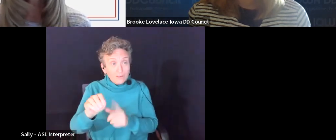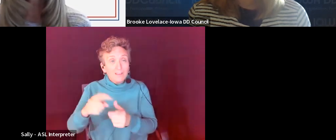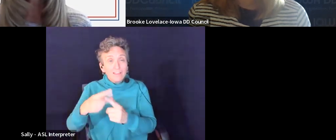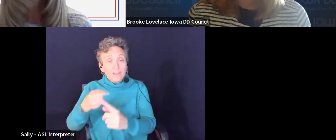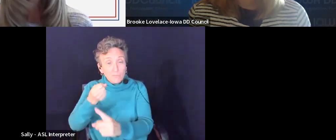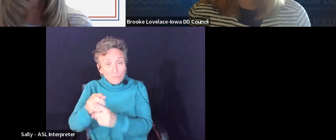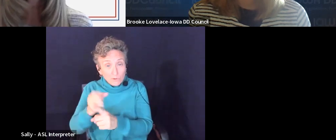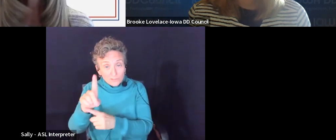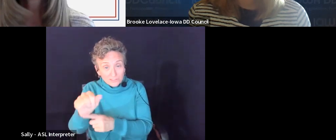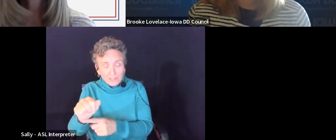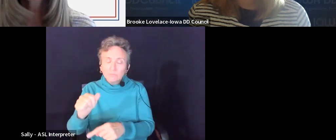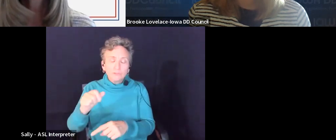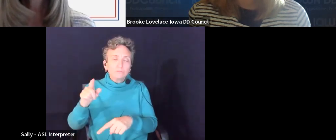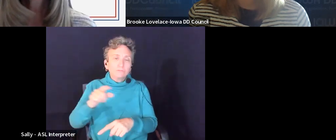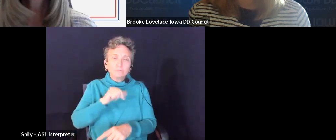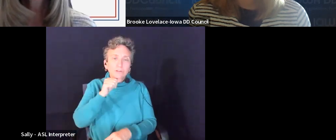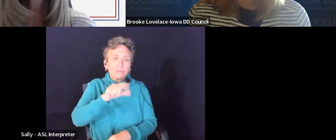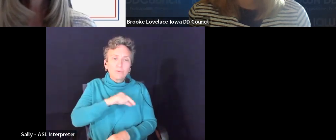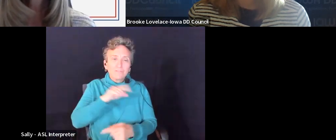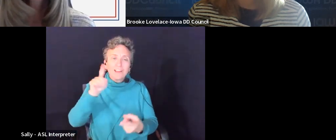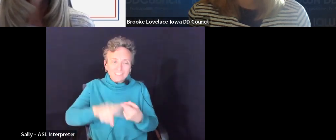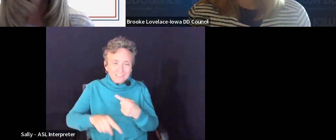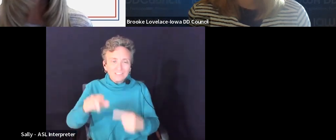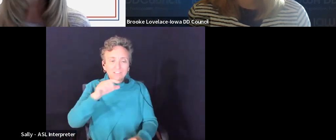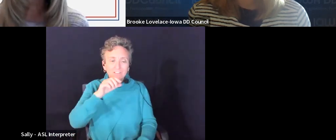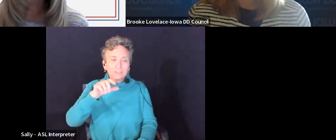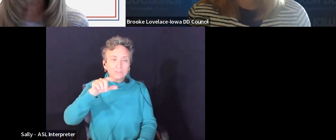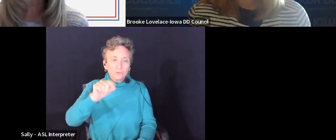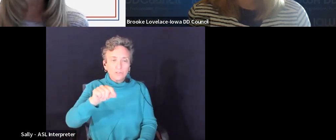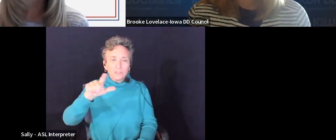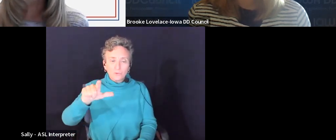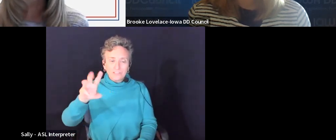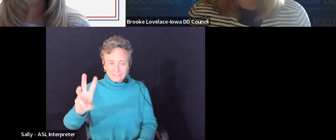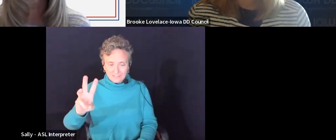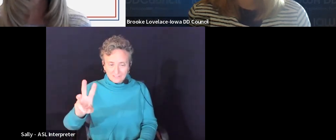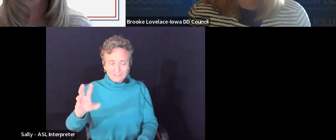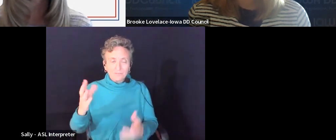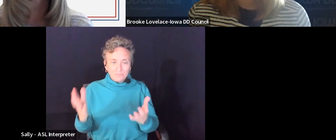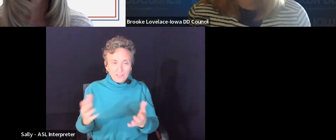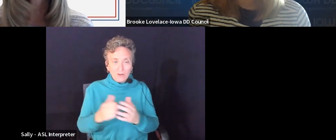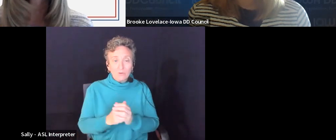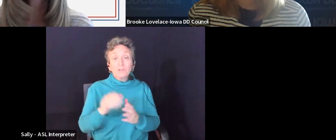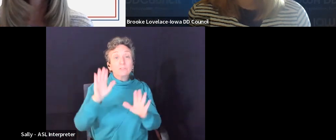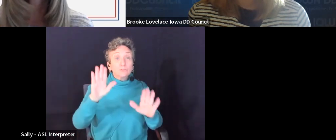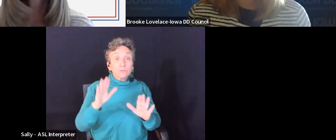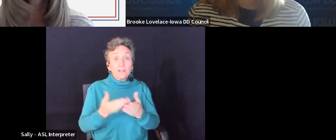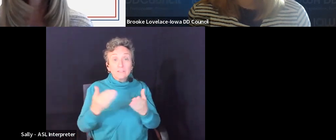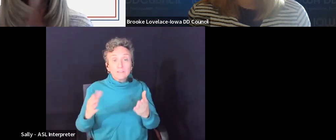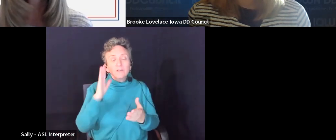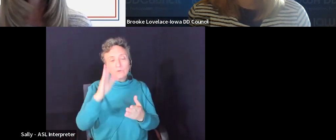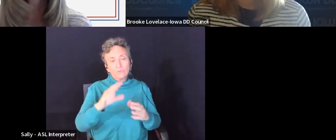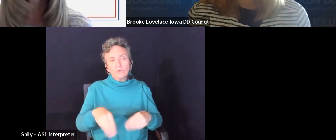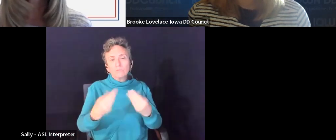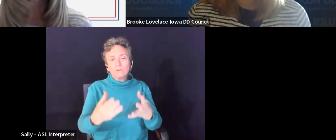and 46 until January of 2026. But the great thing about this is that is going to enable